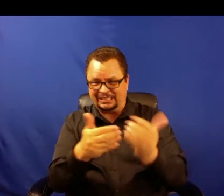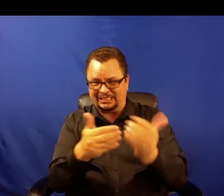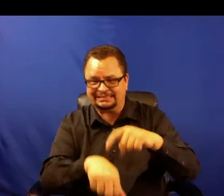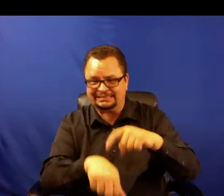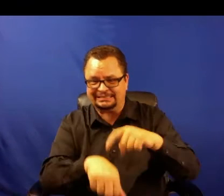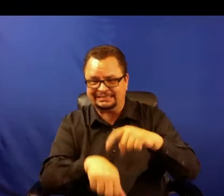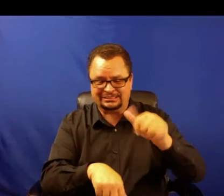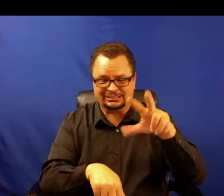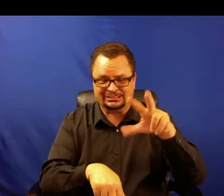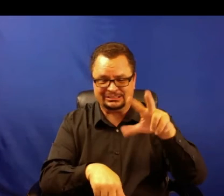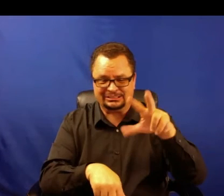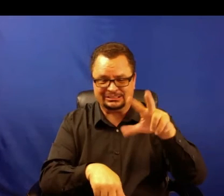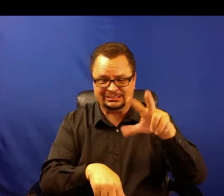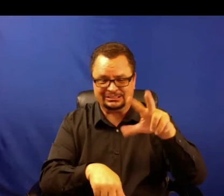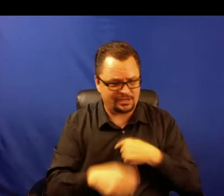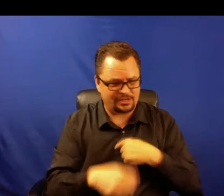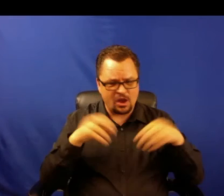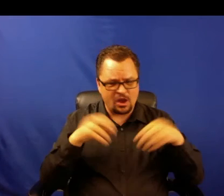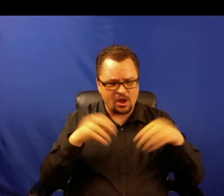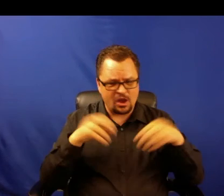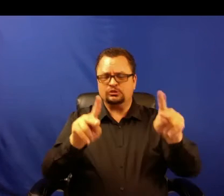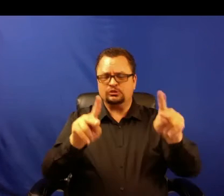room with